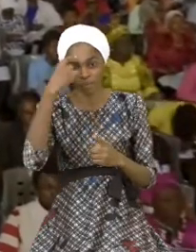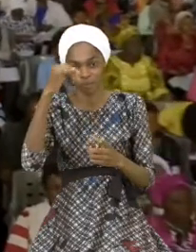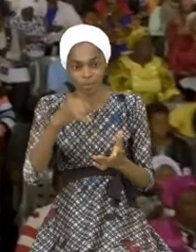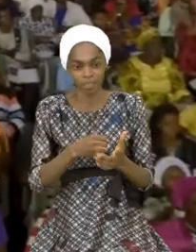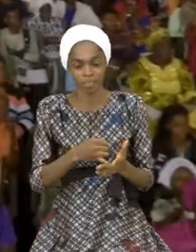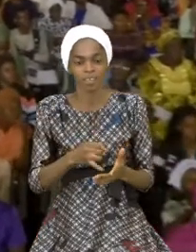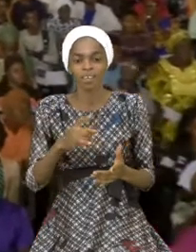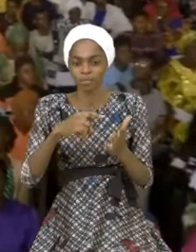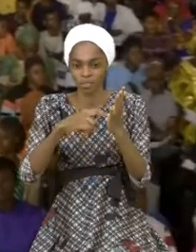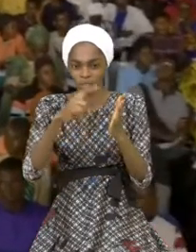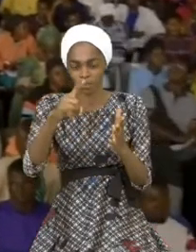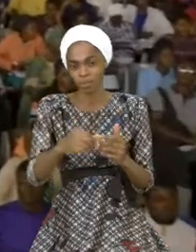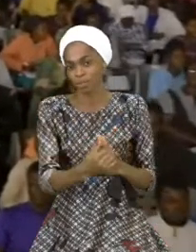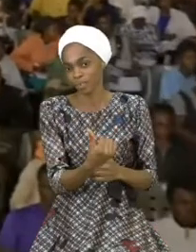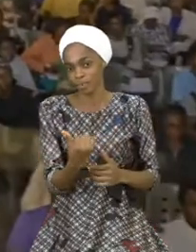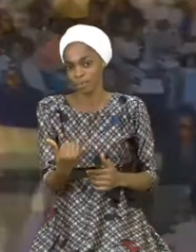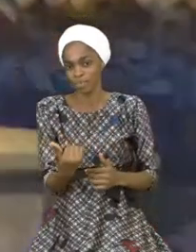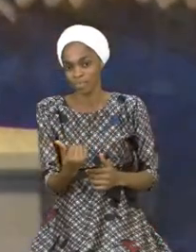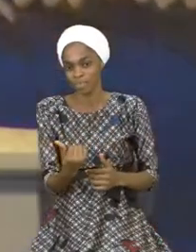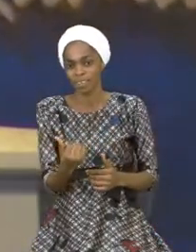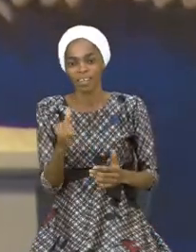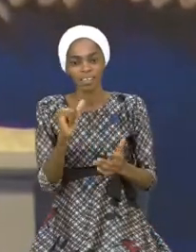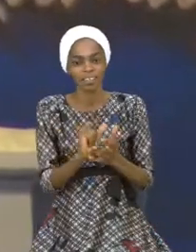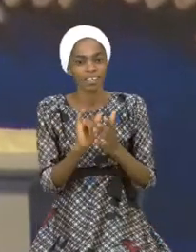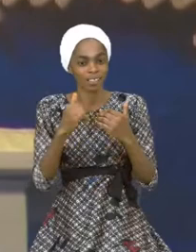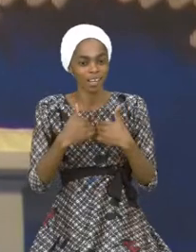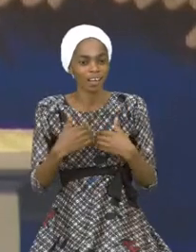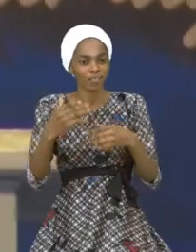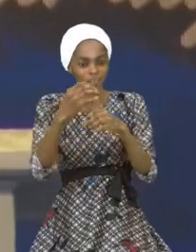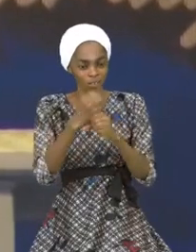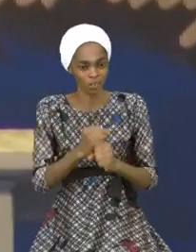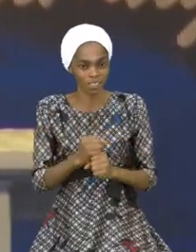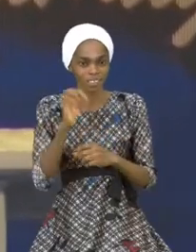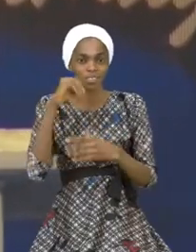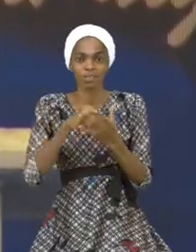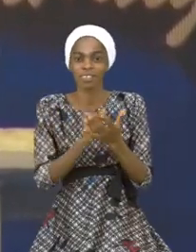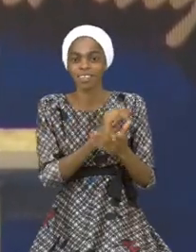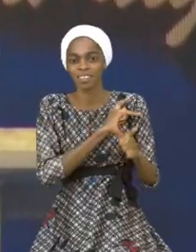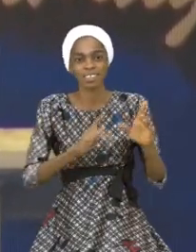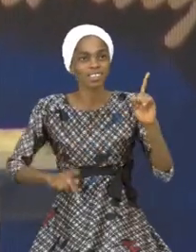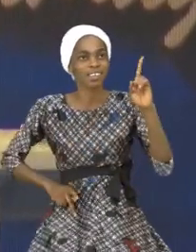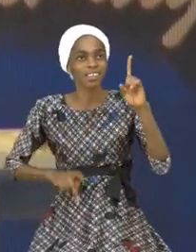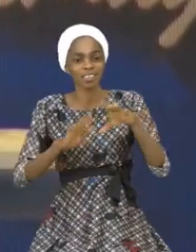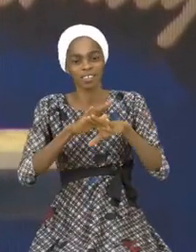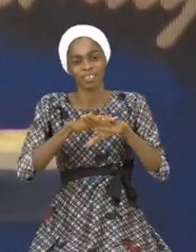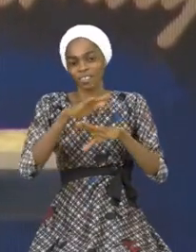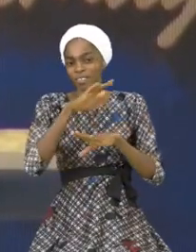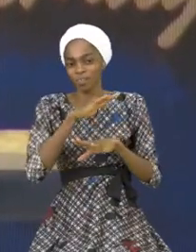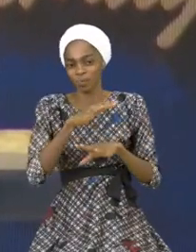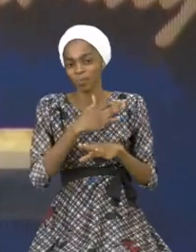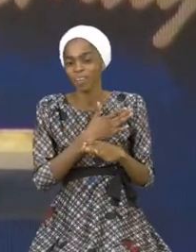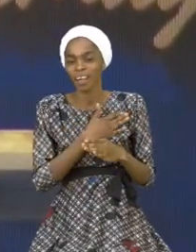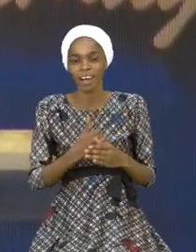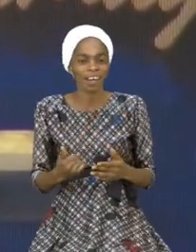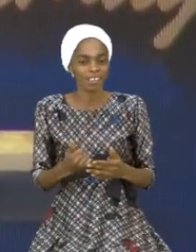you others that have got into that kingdom, and then